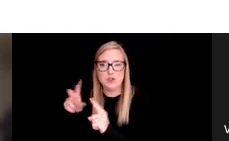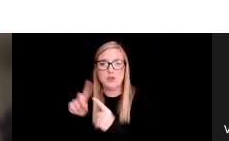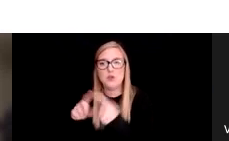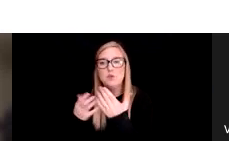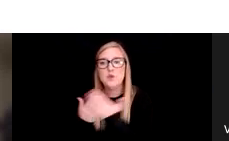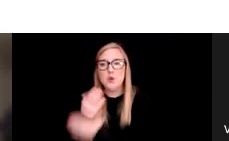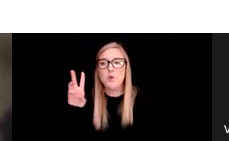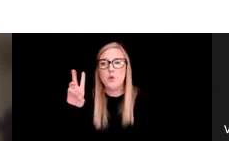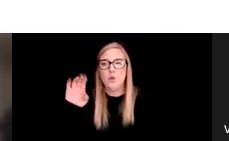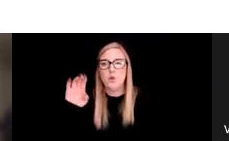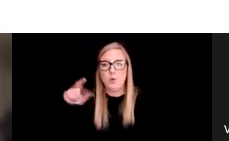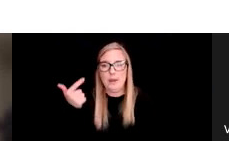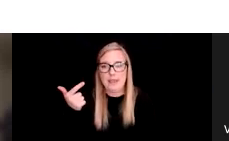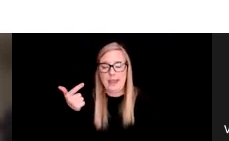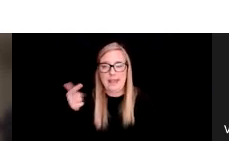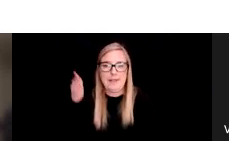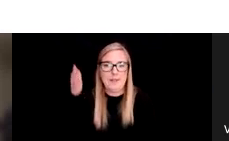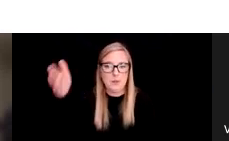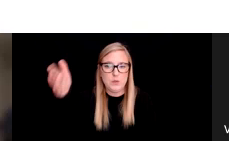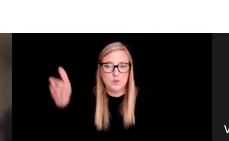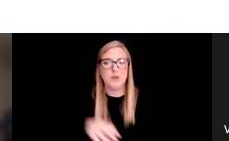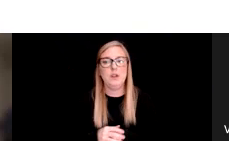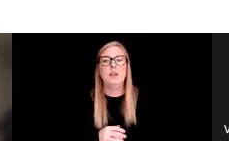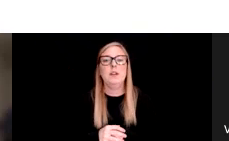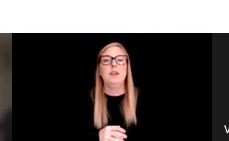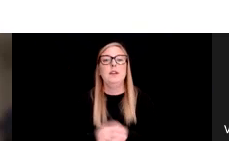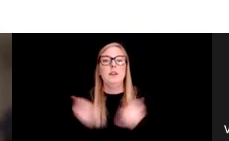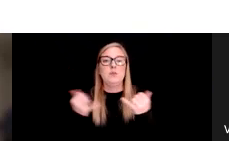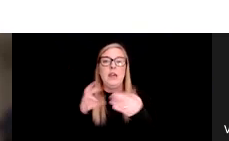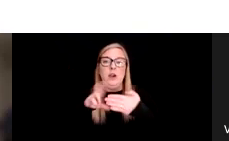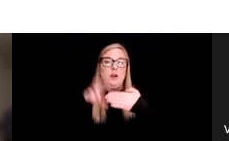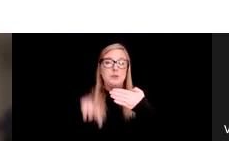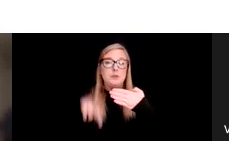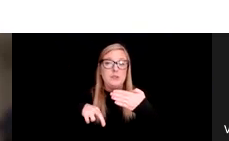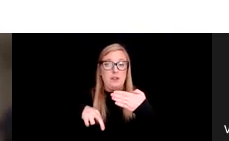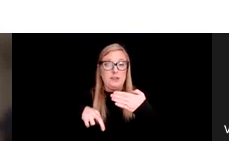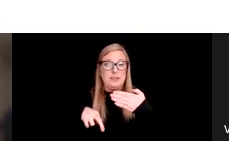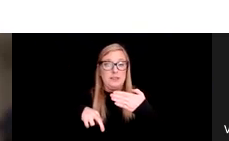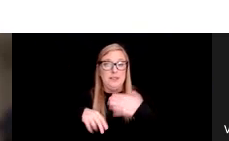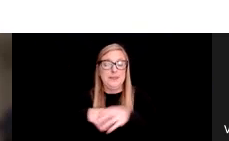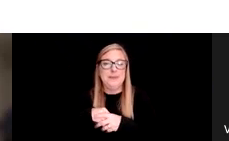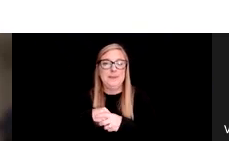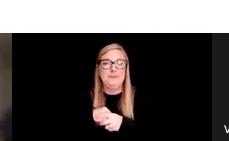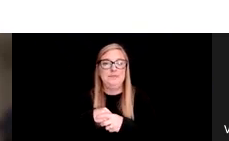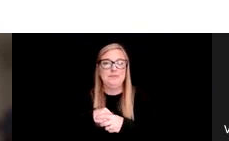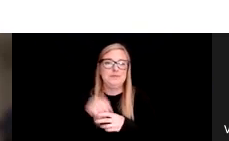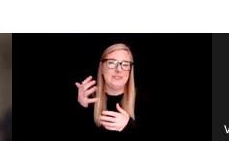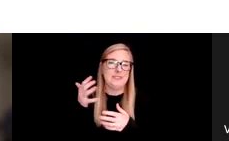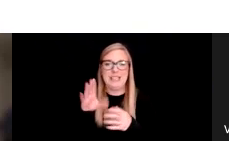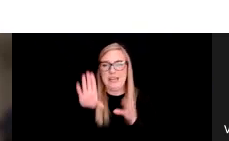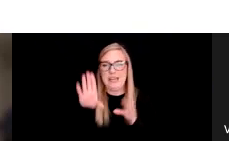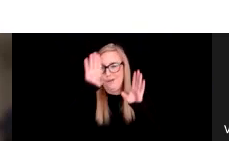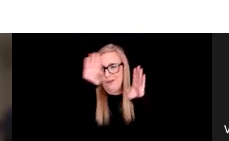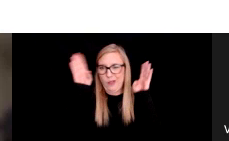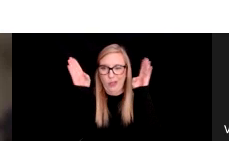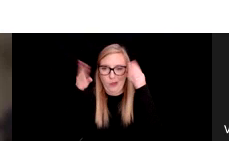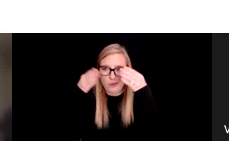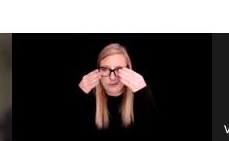in the future. And so as a result of this kind of closed-minded approach, or